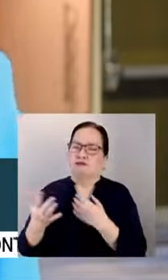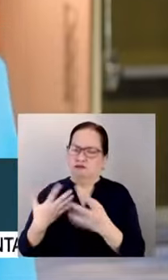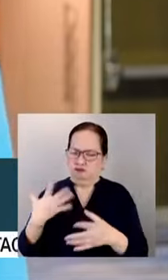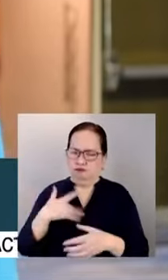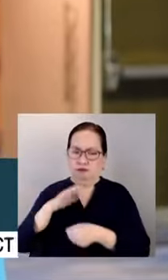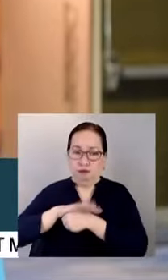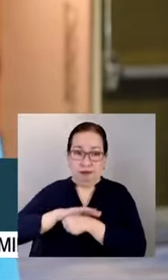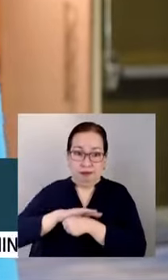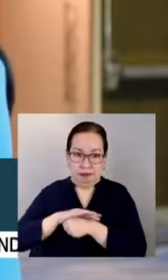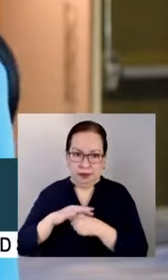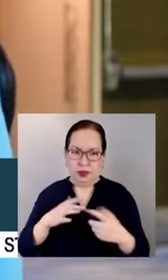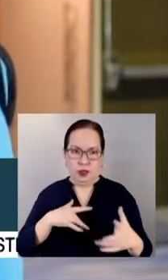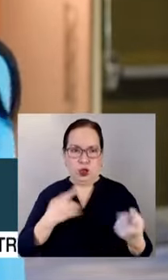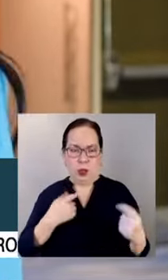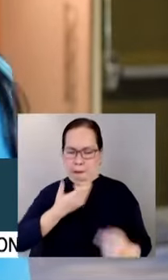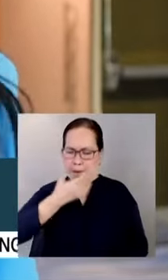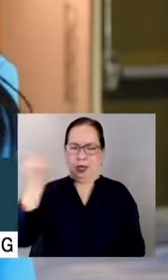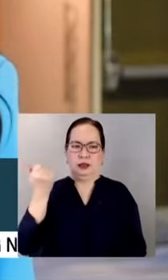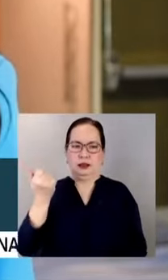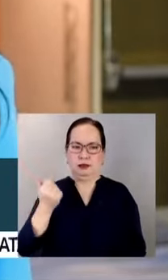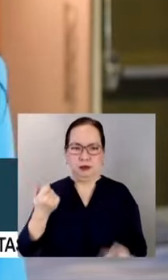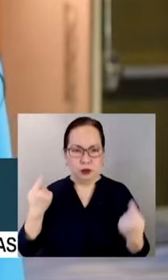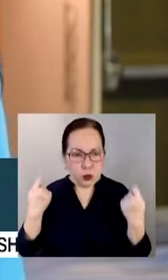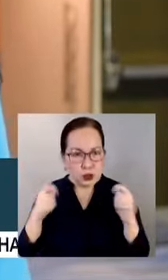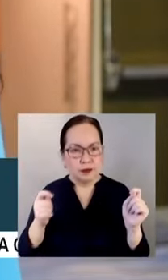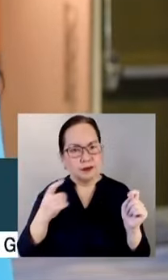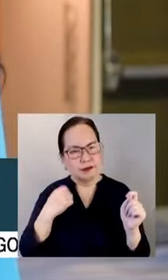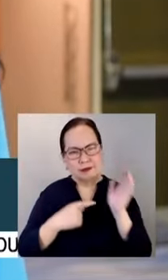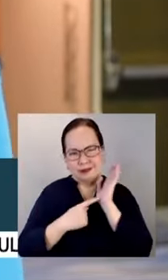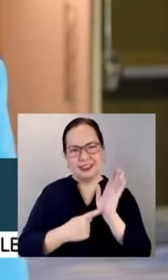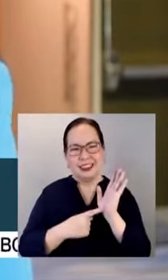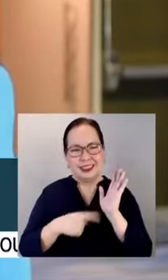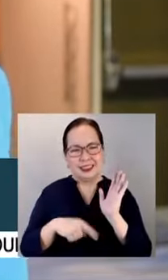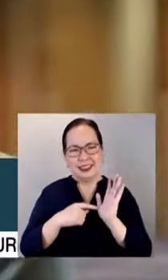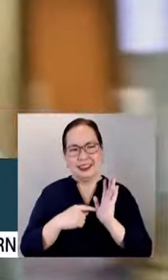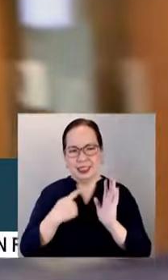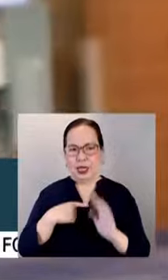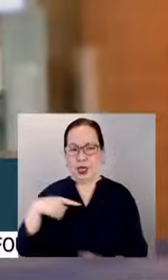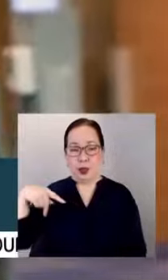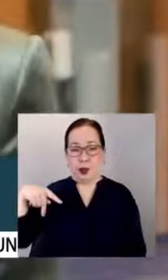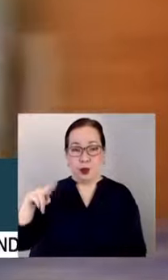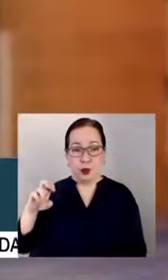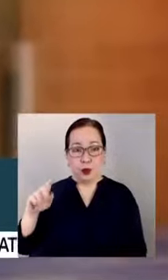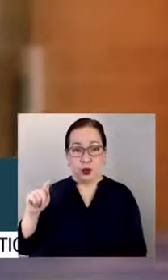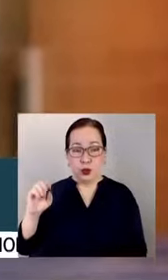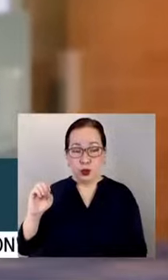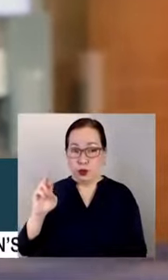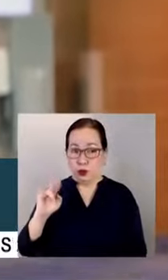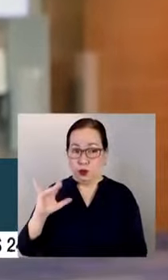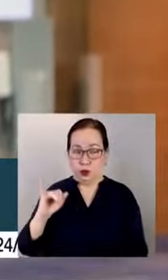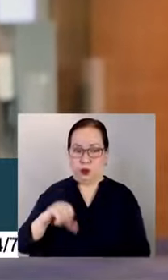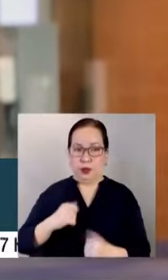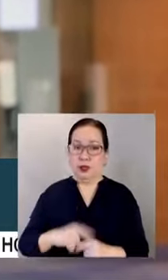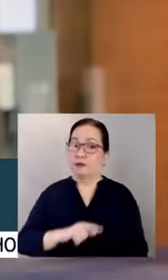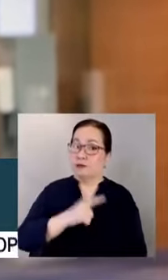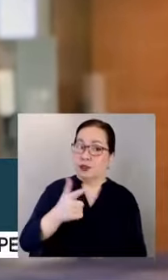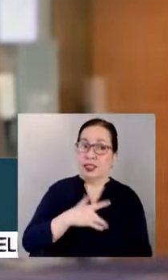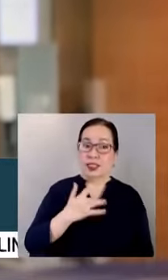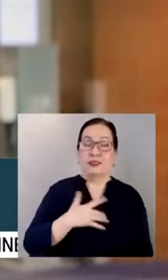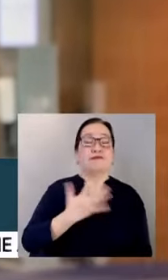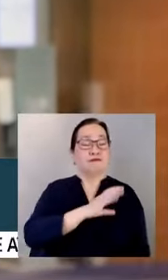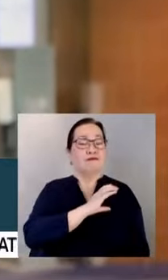to be the best that I can, do the best work that I can so Puerto Rico can feel proud. Oh, you feel confident now, huh? Yes, I feel confident,